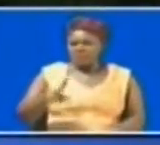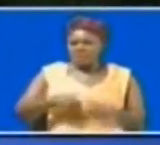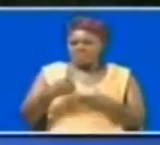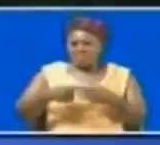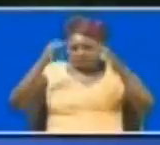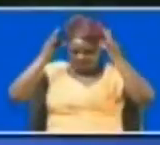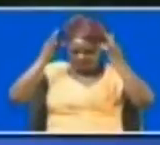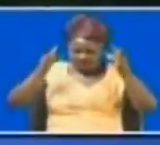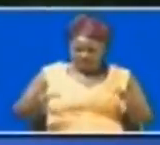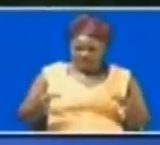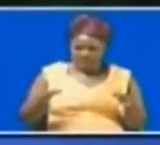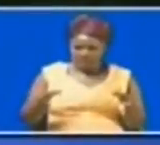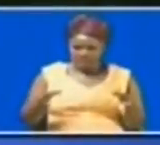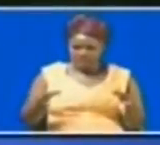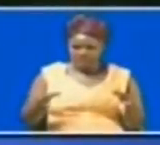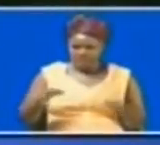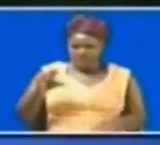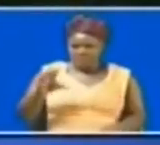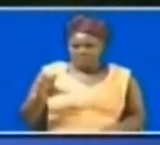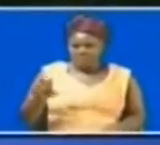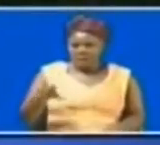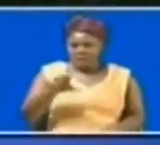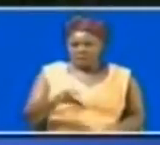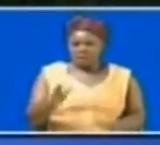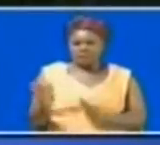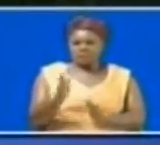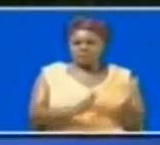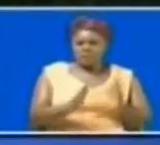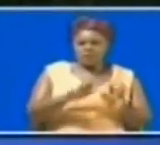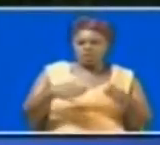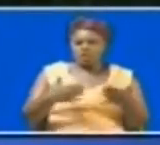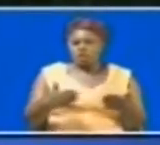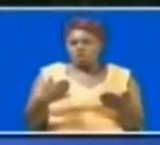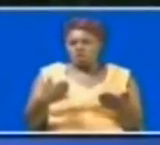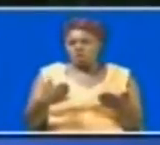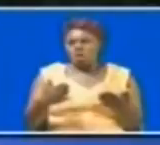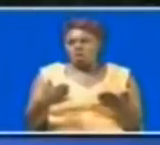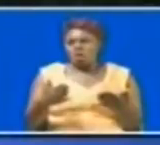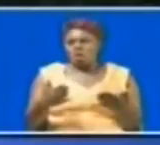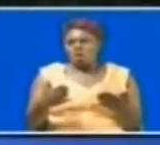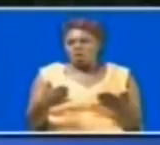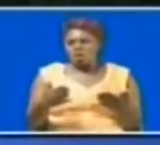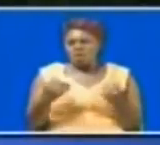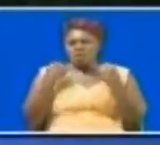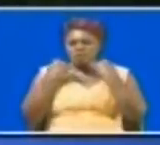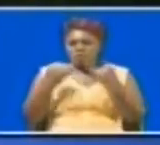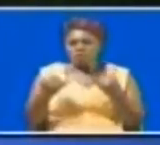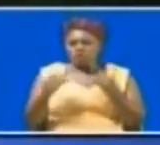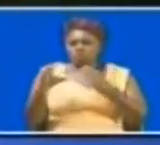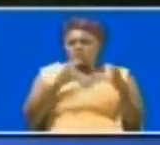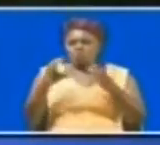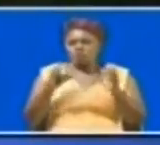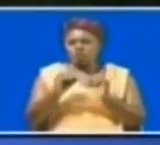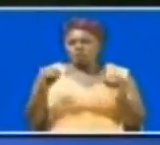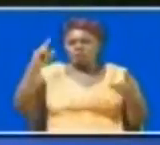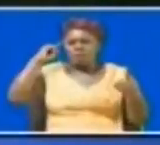conclusion whether this was a marketing strategy gone wrong or whether there was in fact undisclosed communication